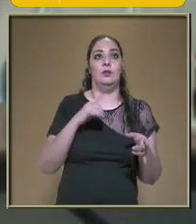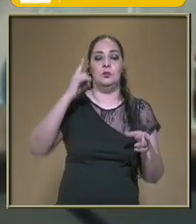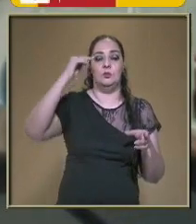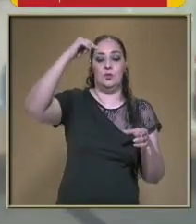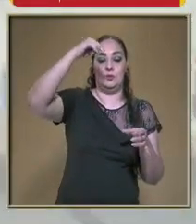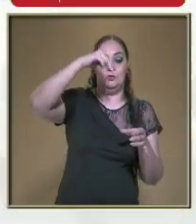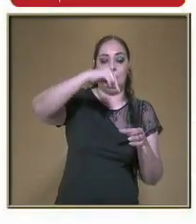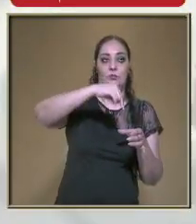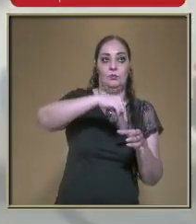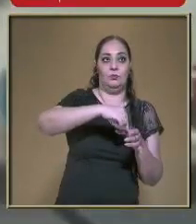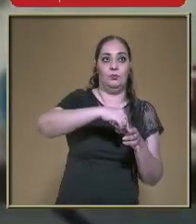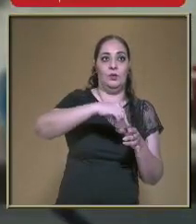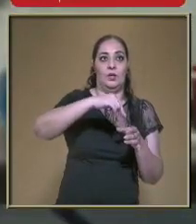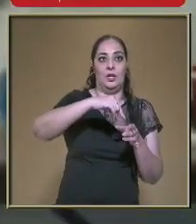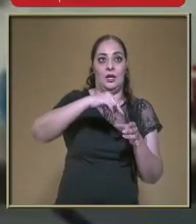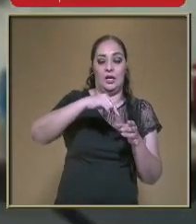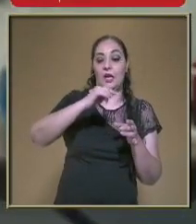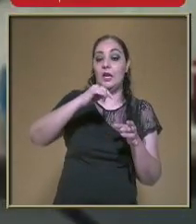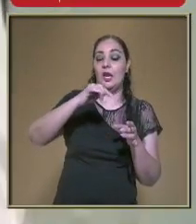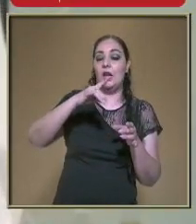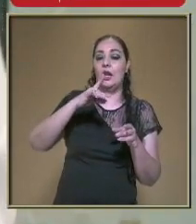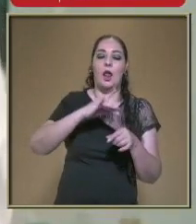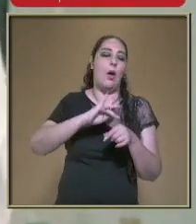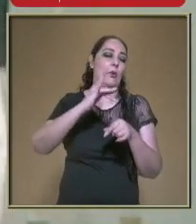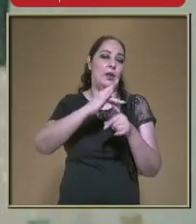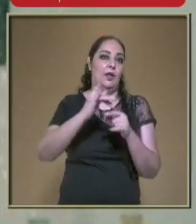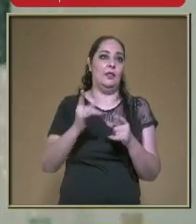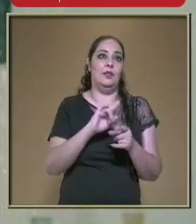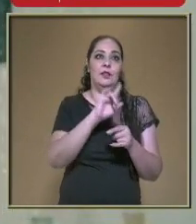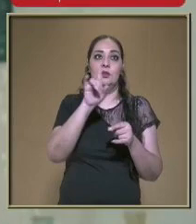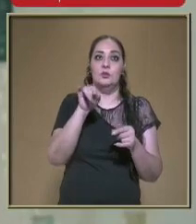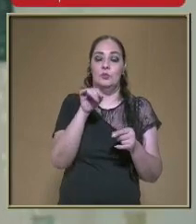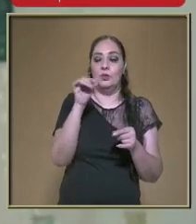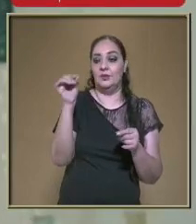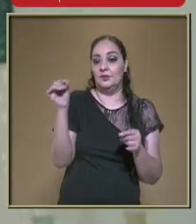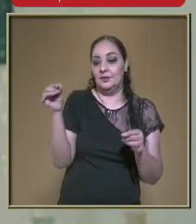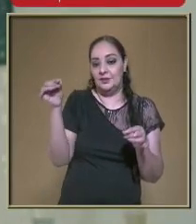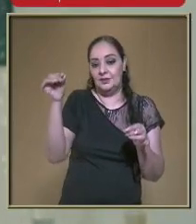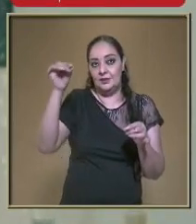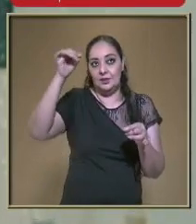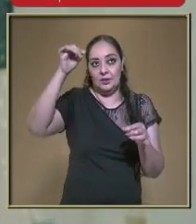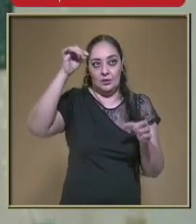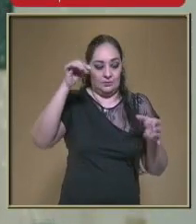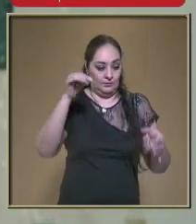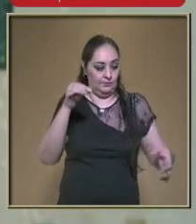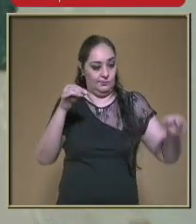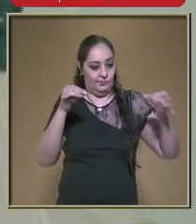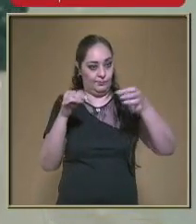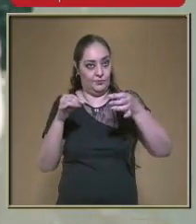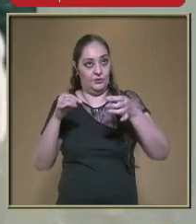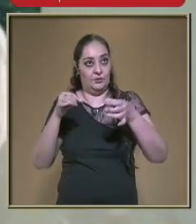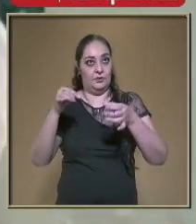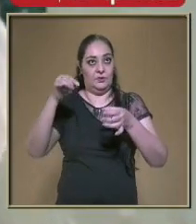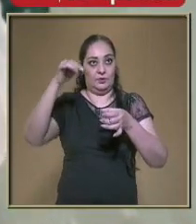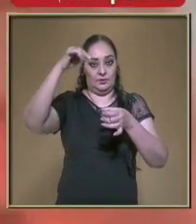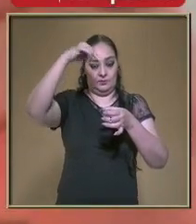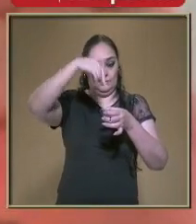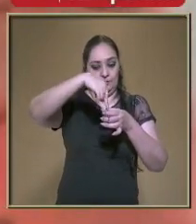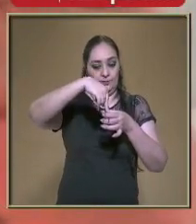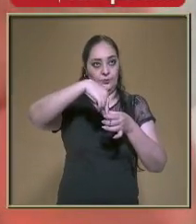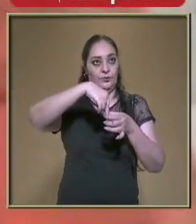dip it in the glitter, pull it out of the glitter, and then take your bottle and just dip it